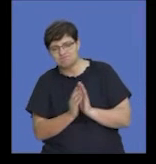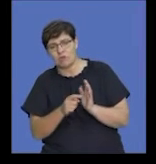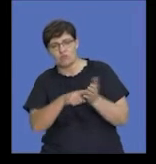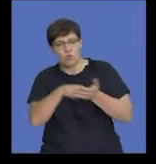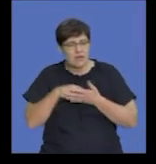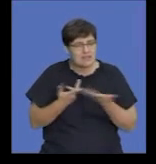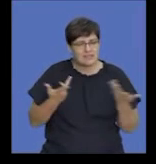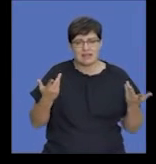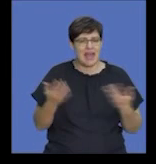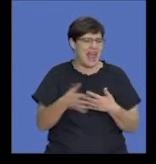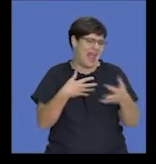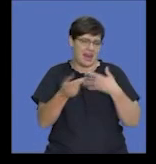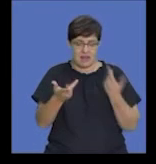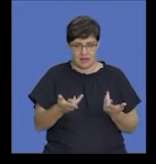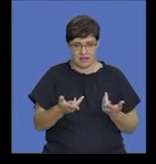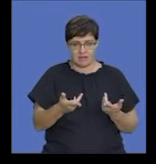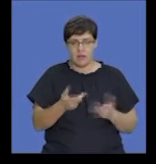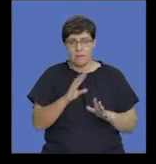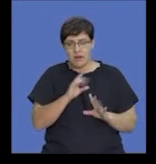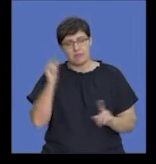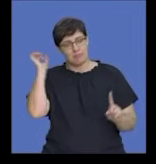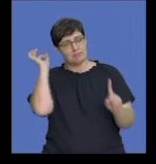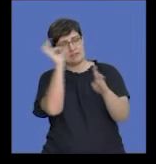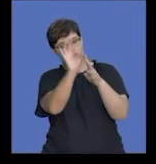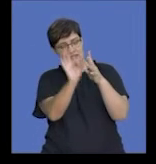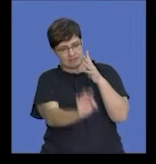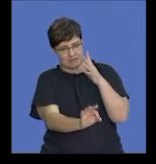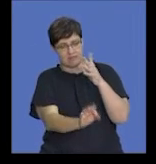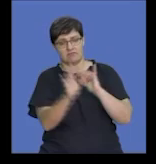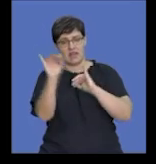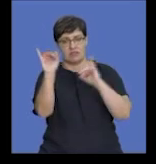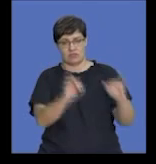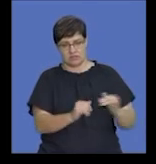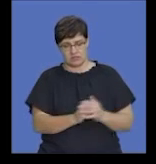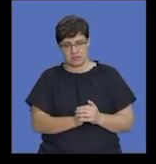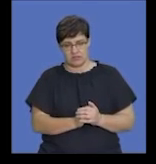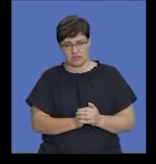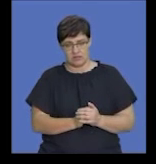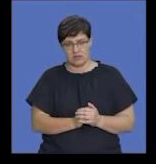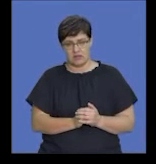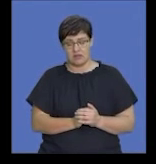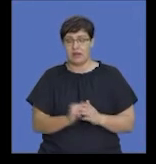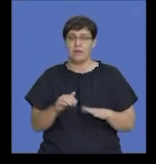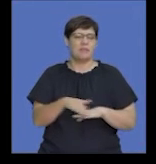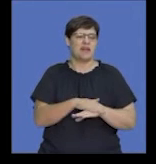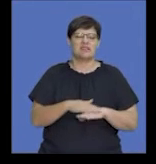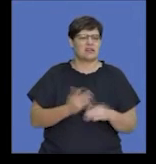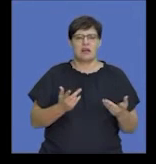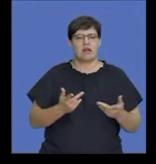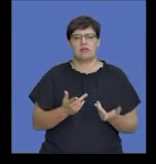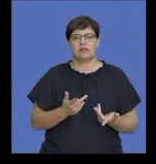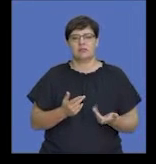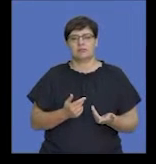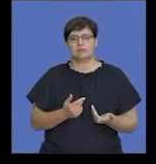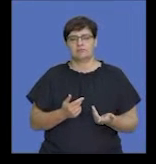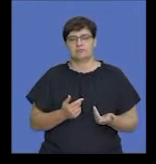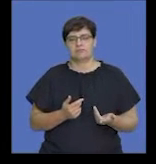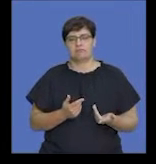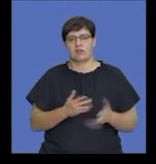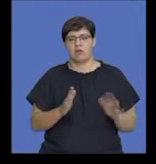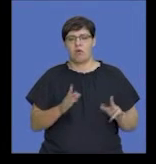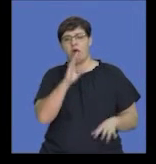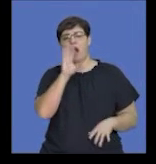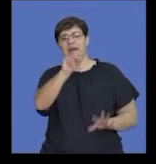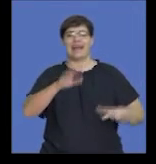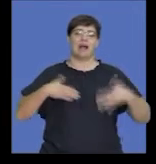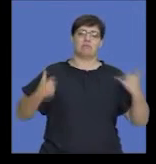is, you need to be specific in your introductory paragraph. Basically, you don't ask them how they are and all of